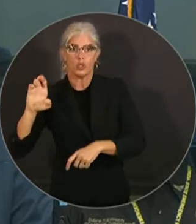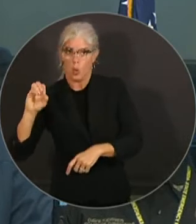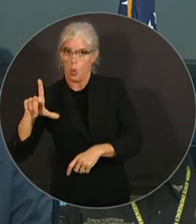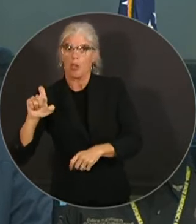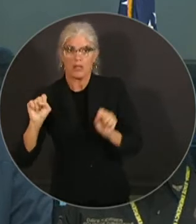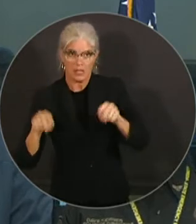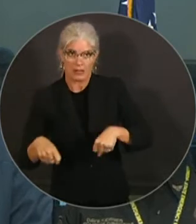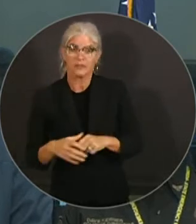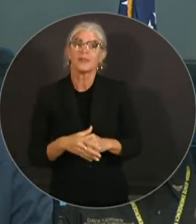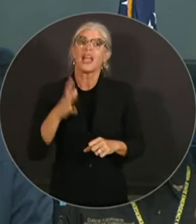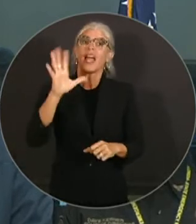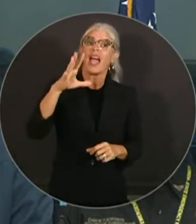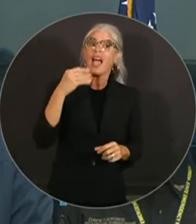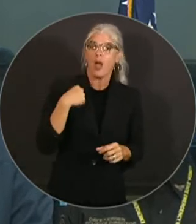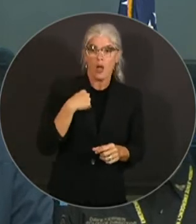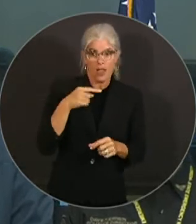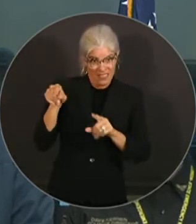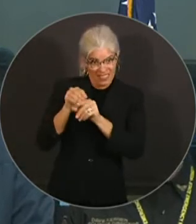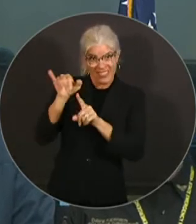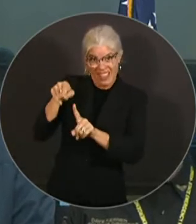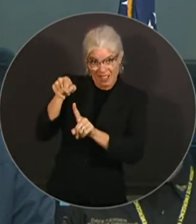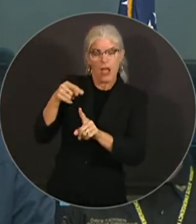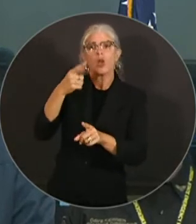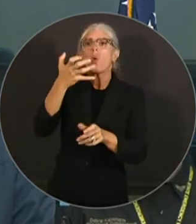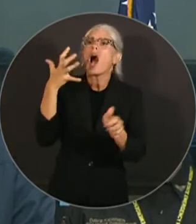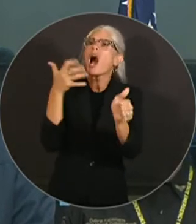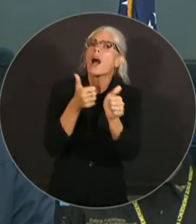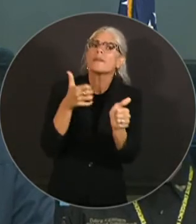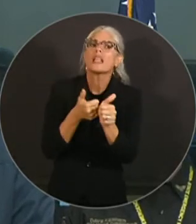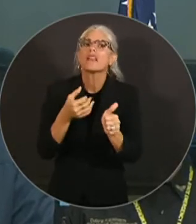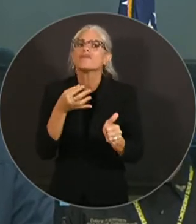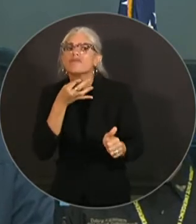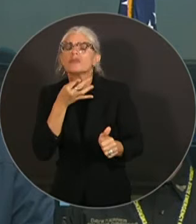updates are on Hurricane Milton can be found by visiting